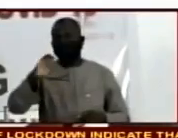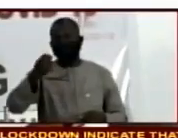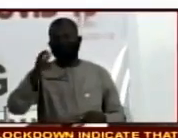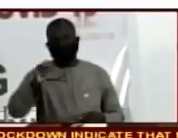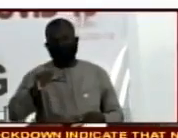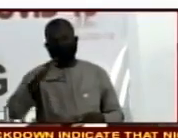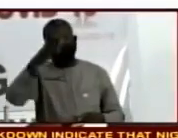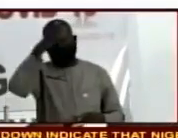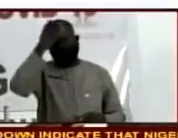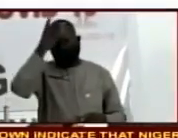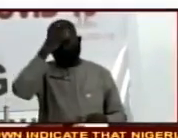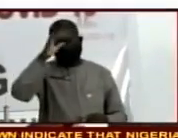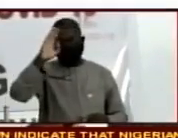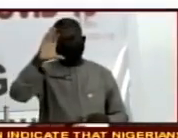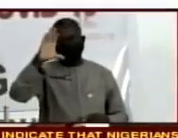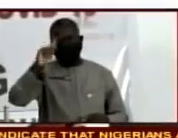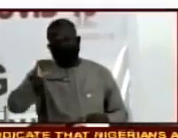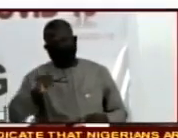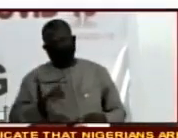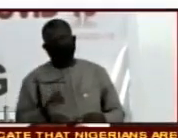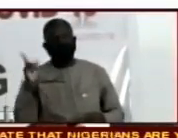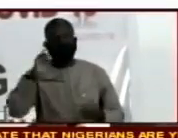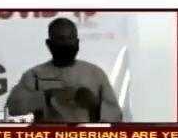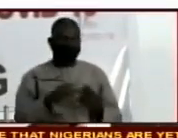and FCT till date.